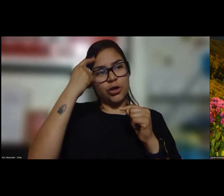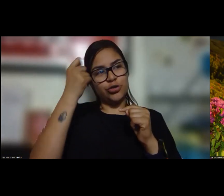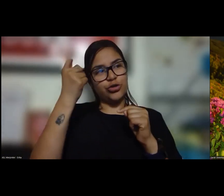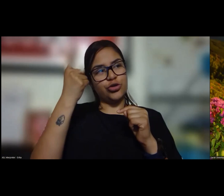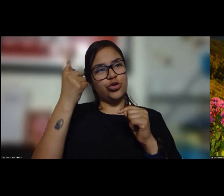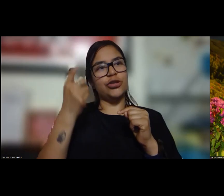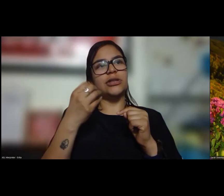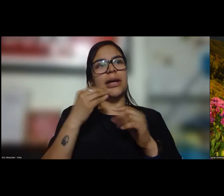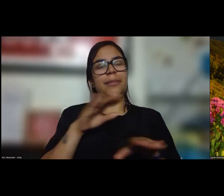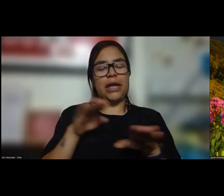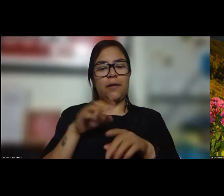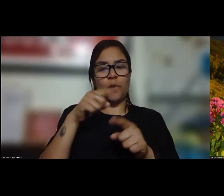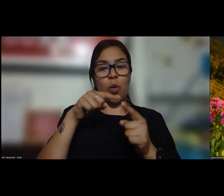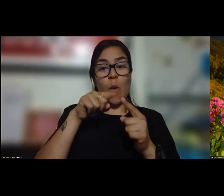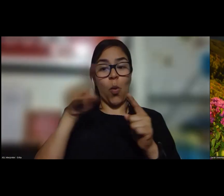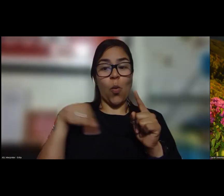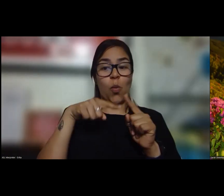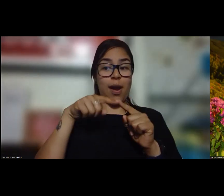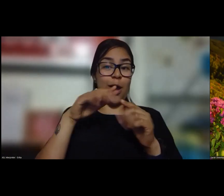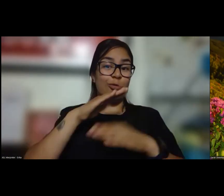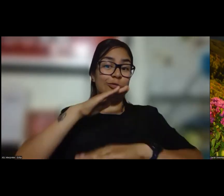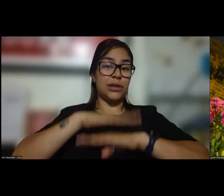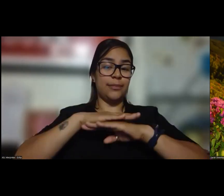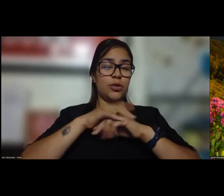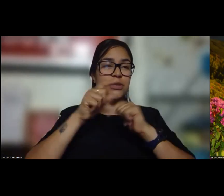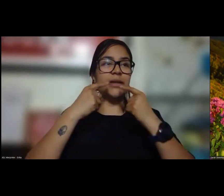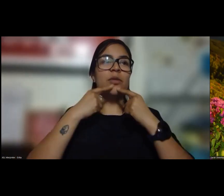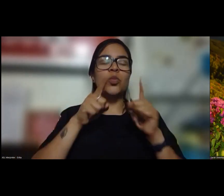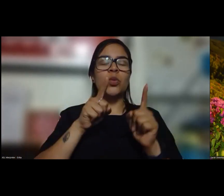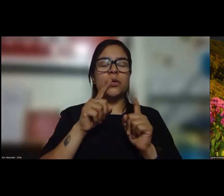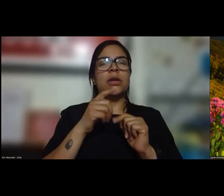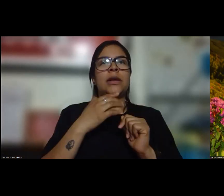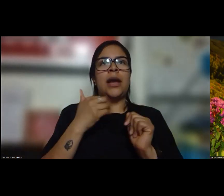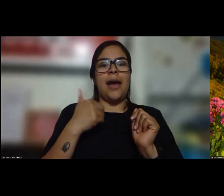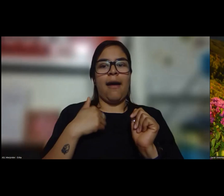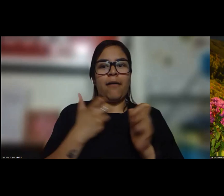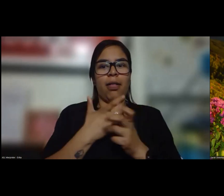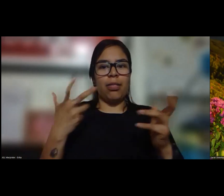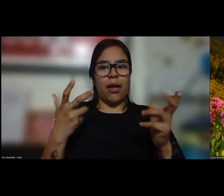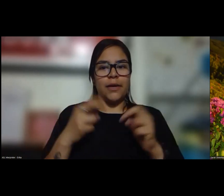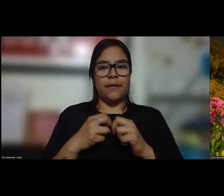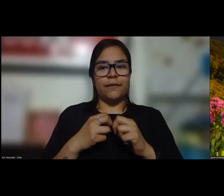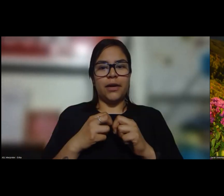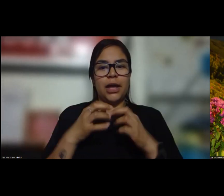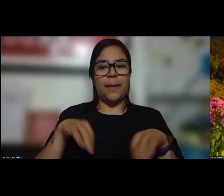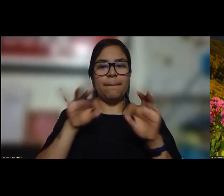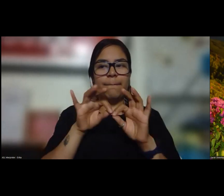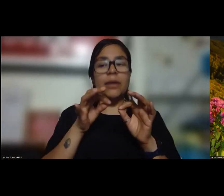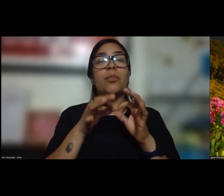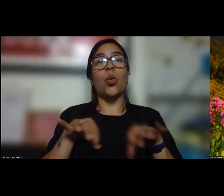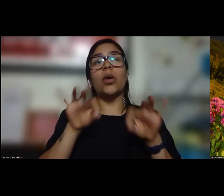roundtables across the state. And we heard so much valuable input from our members of the community, elevating key themes of